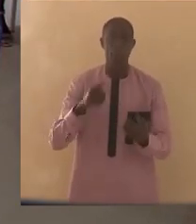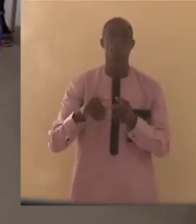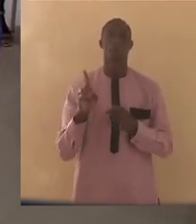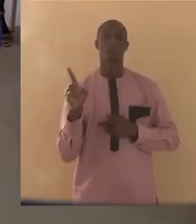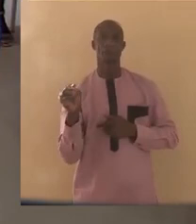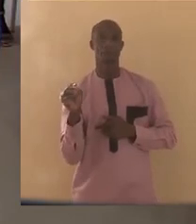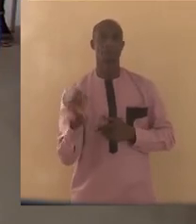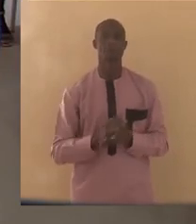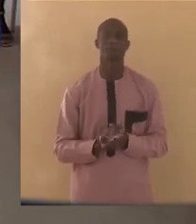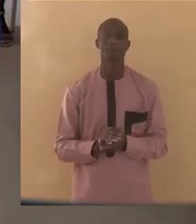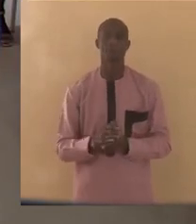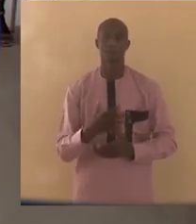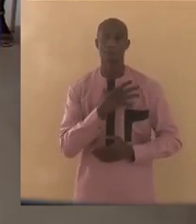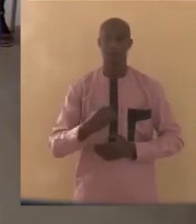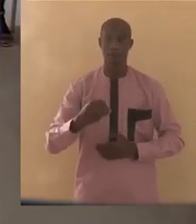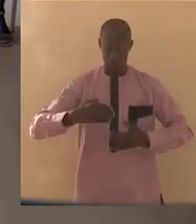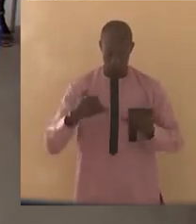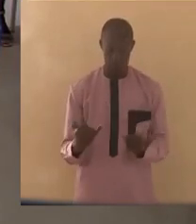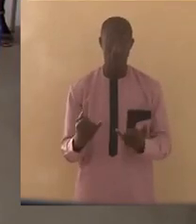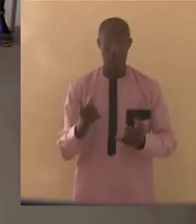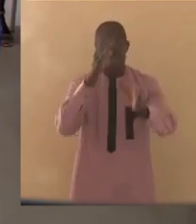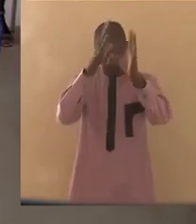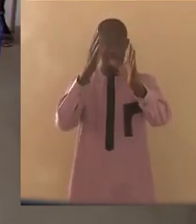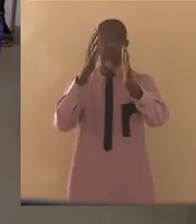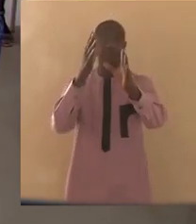to do. And now, Father,